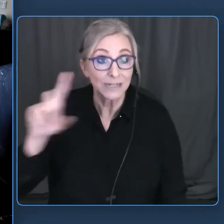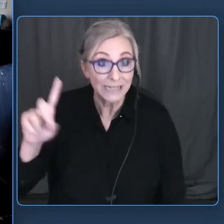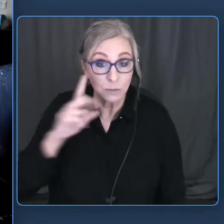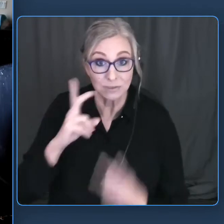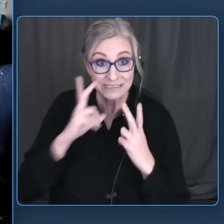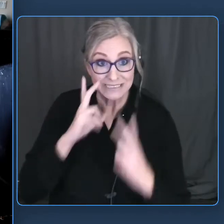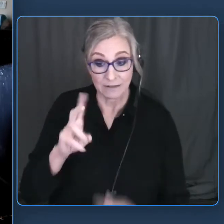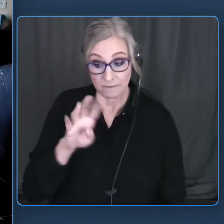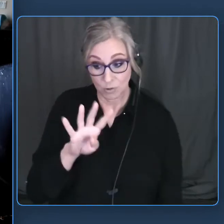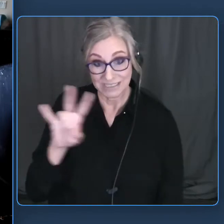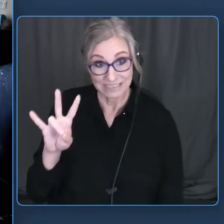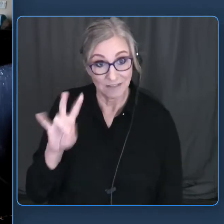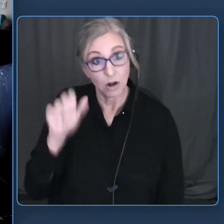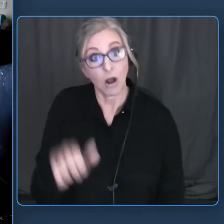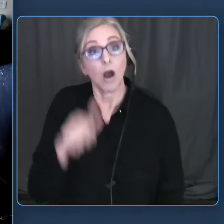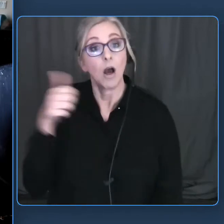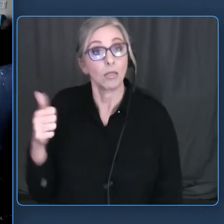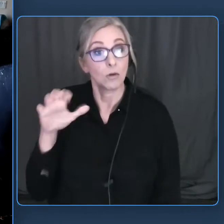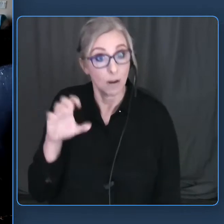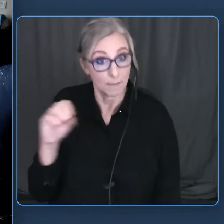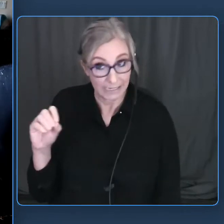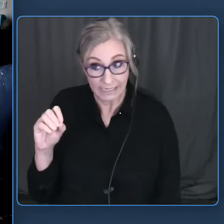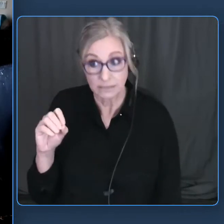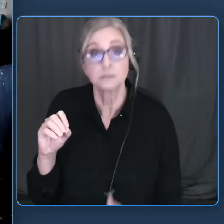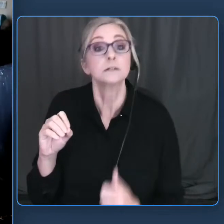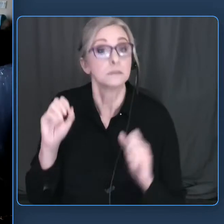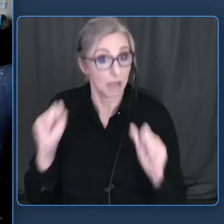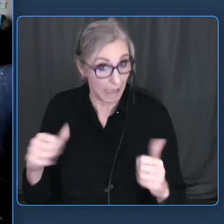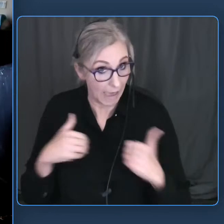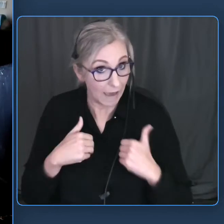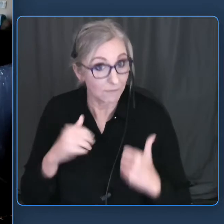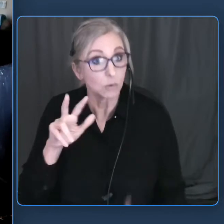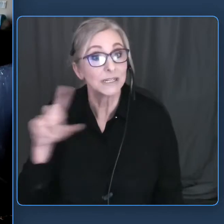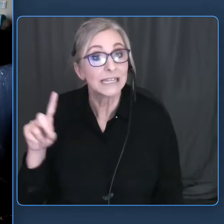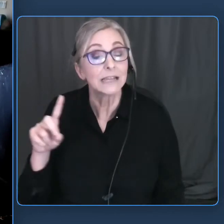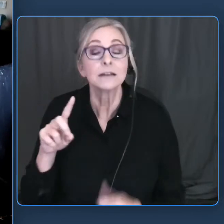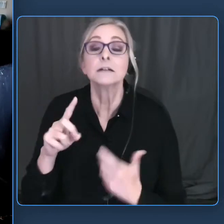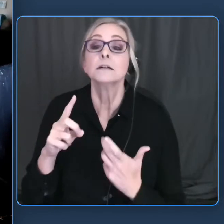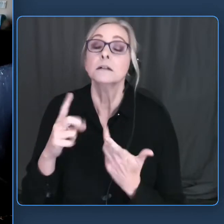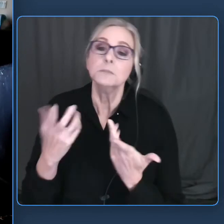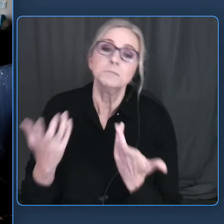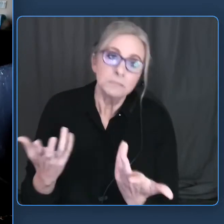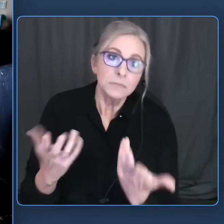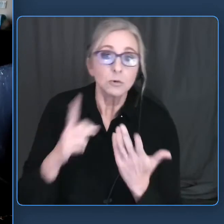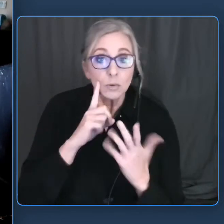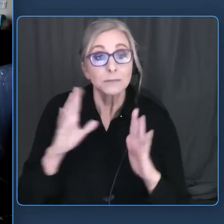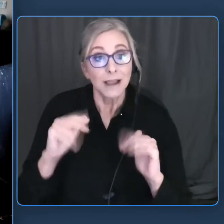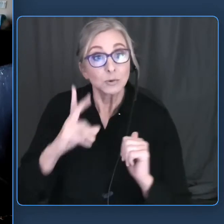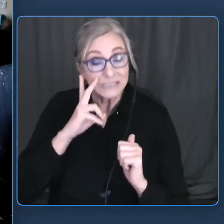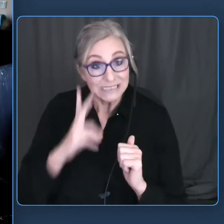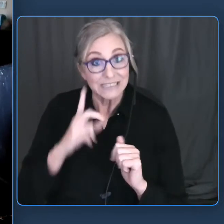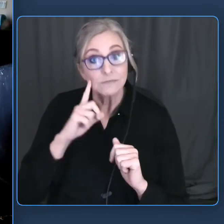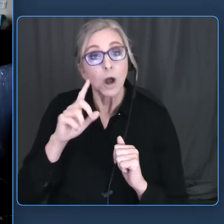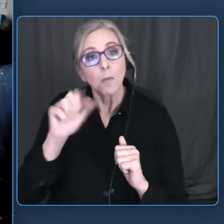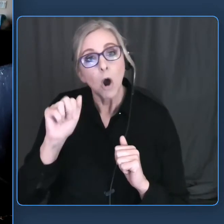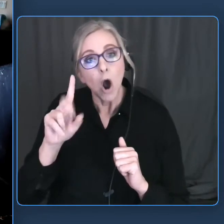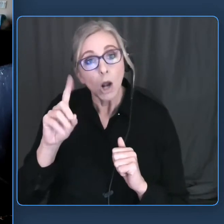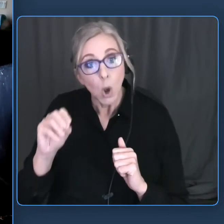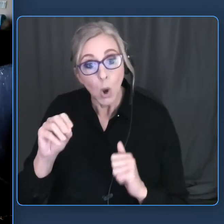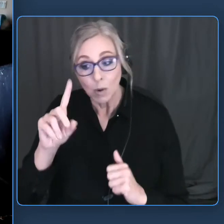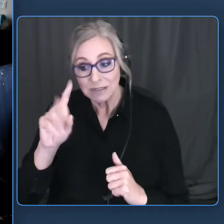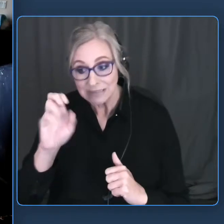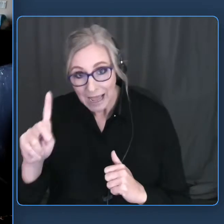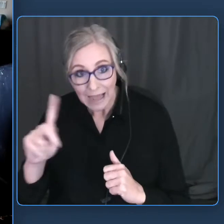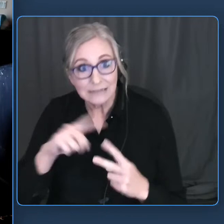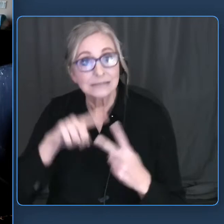you'll find 47 other companies touting 3D. And then, of course, expect to see it from Autodesk and